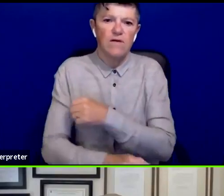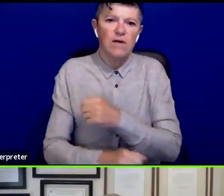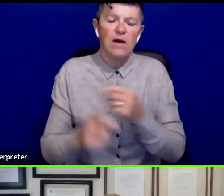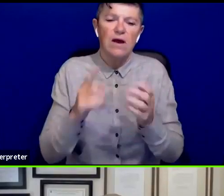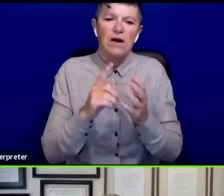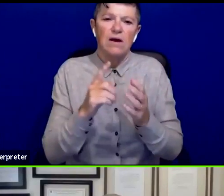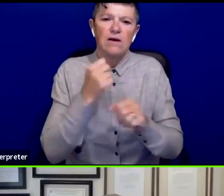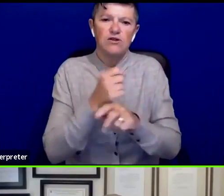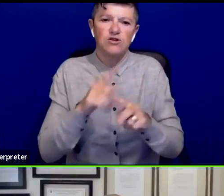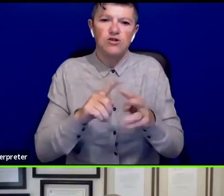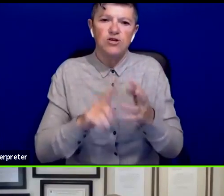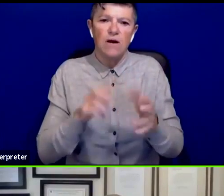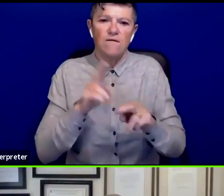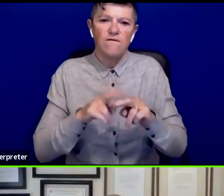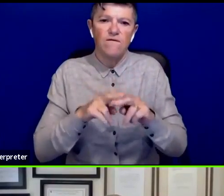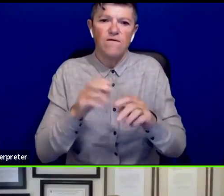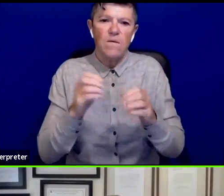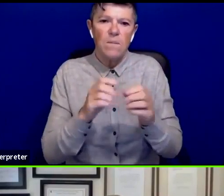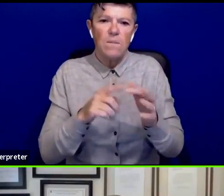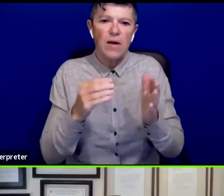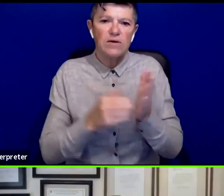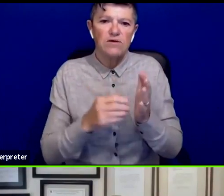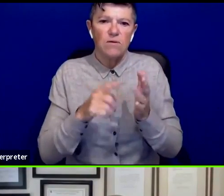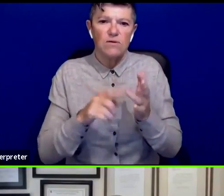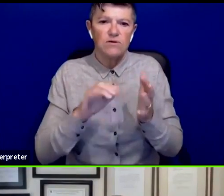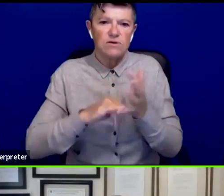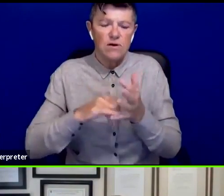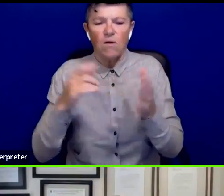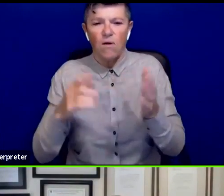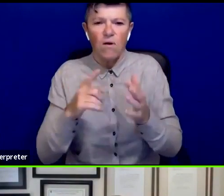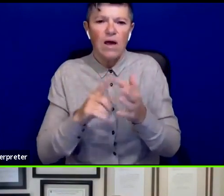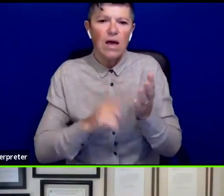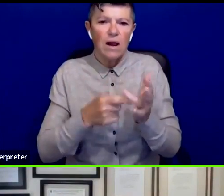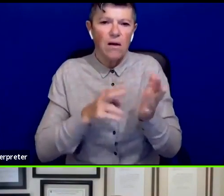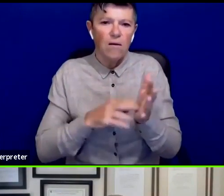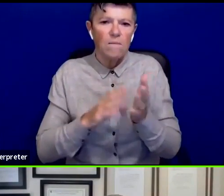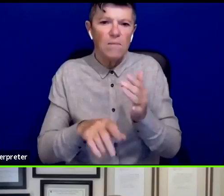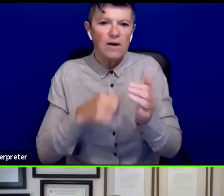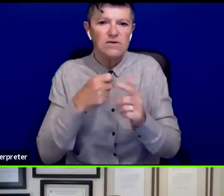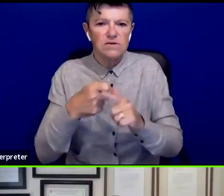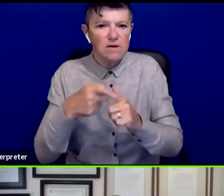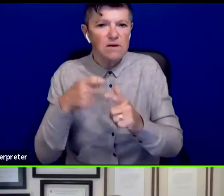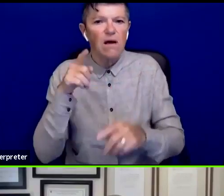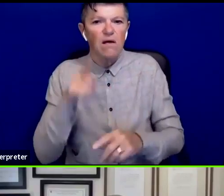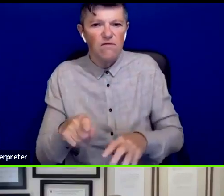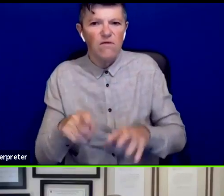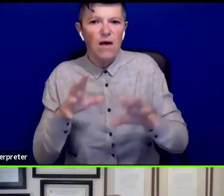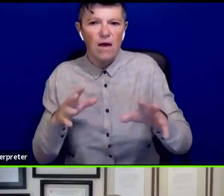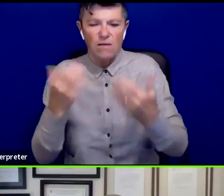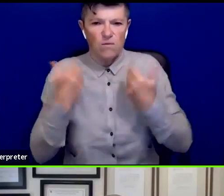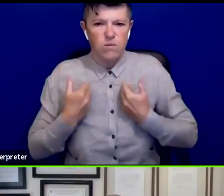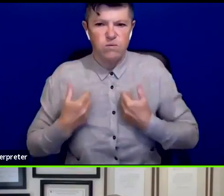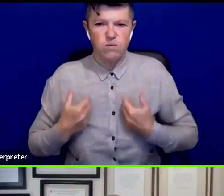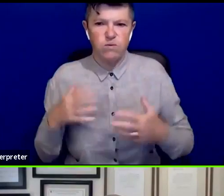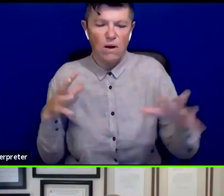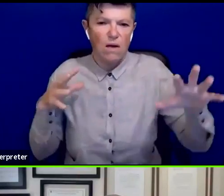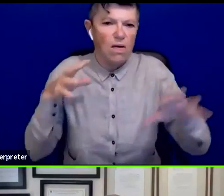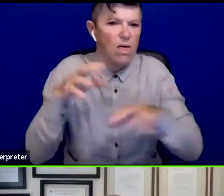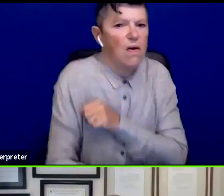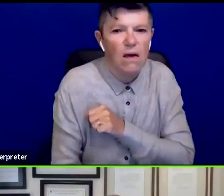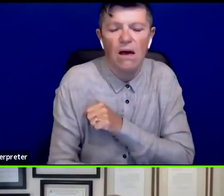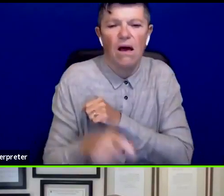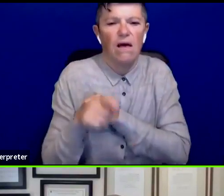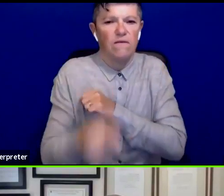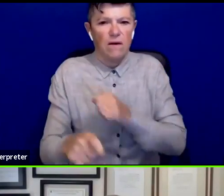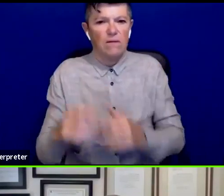and the guys whom, you know, the Elon Musks, who increase the inequality index was extremely rich. But this is coming from innovation and